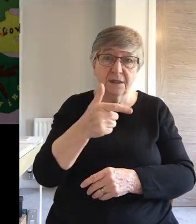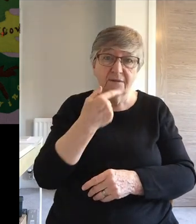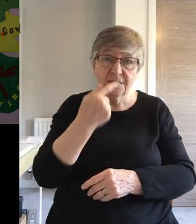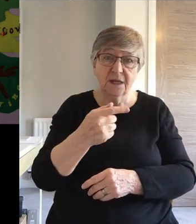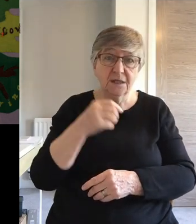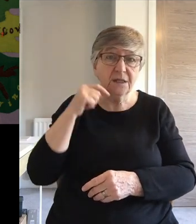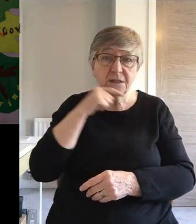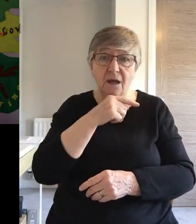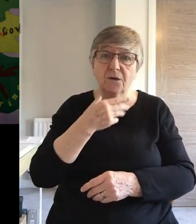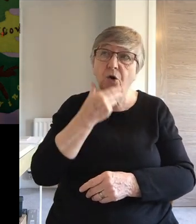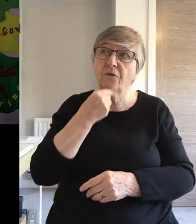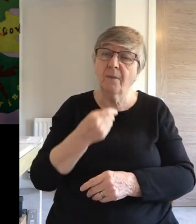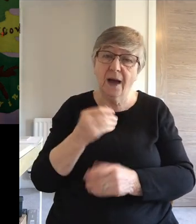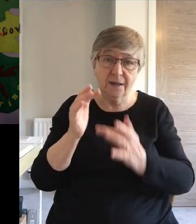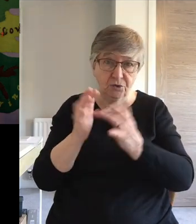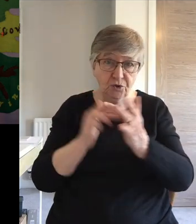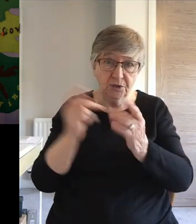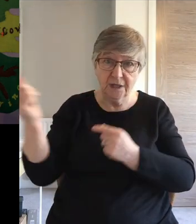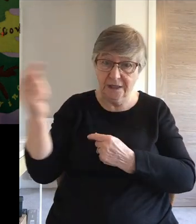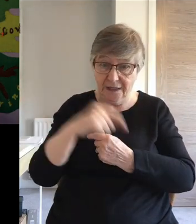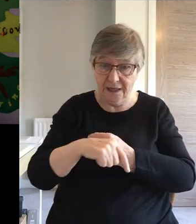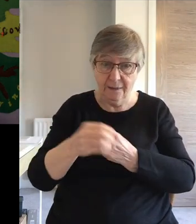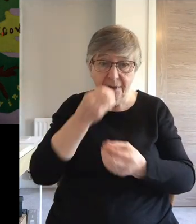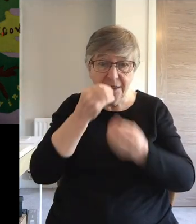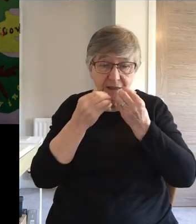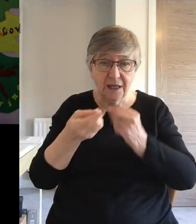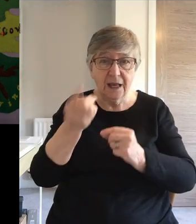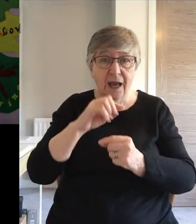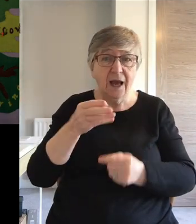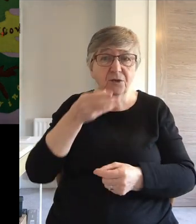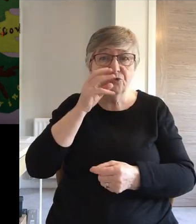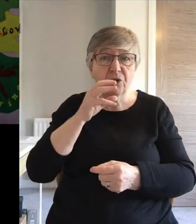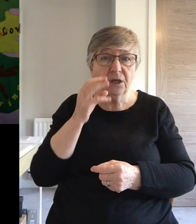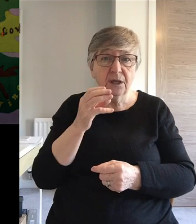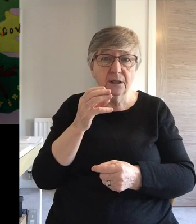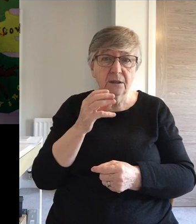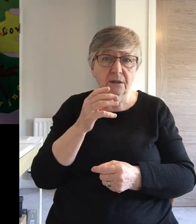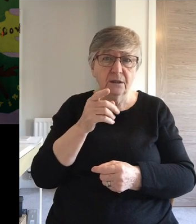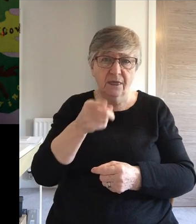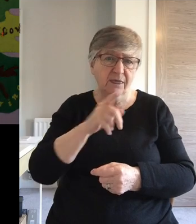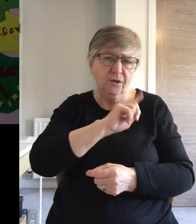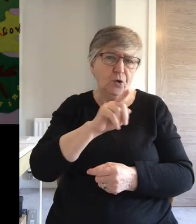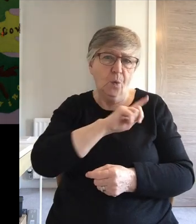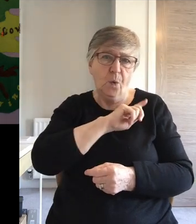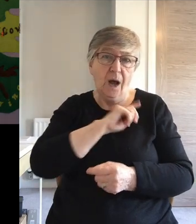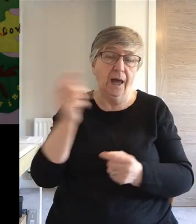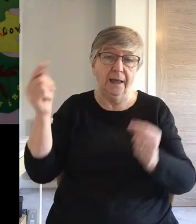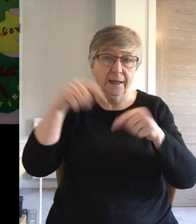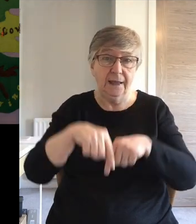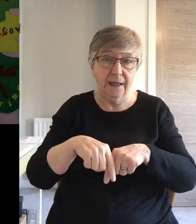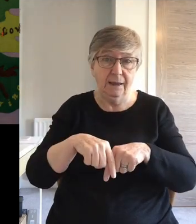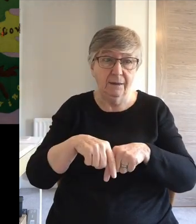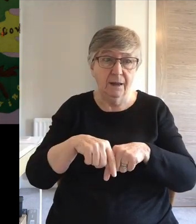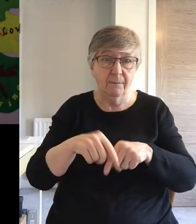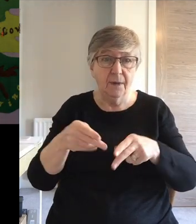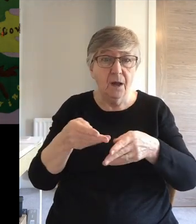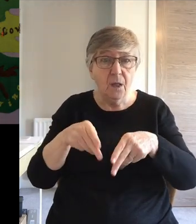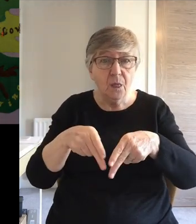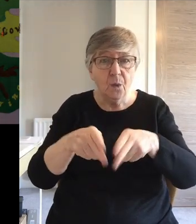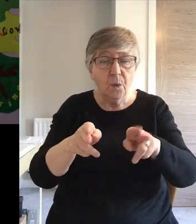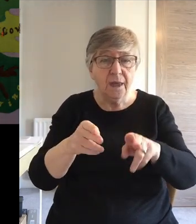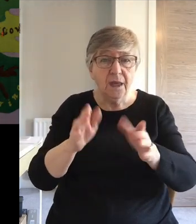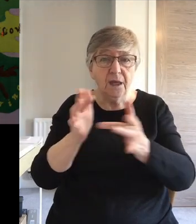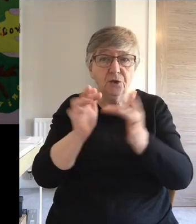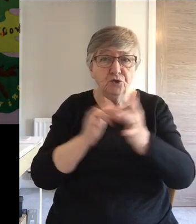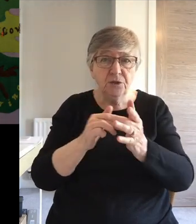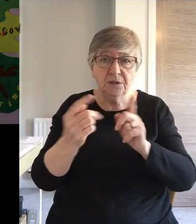7, he says, the Son of Man came eating and drinking. Not the purpose of his coming, but the way and